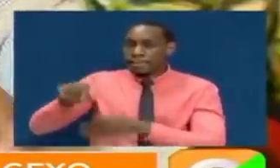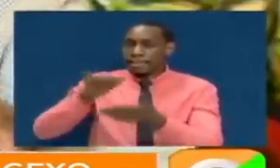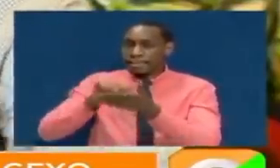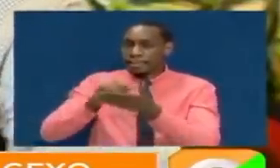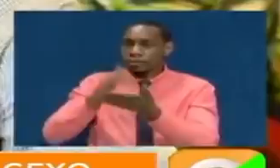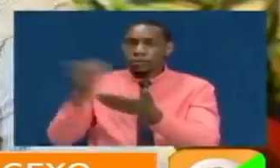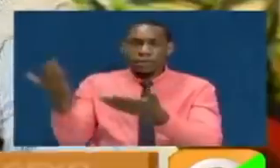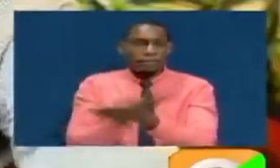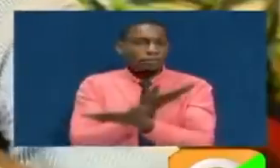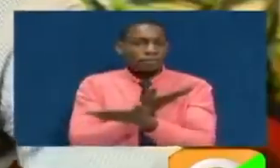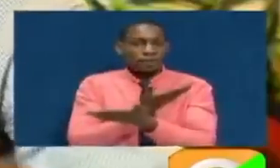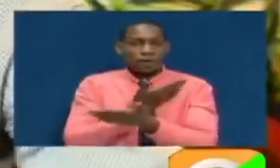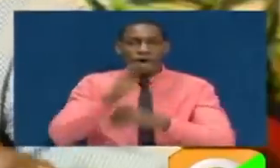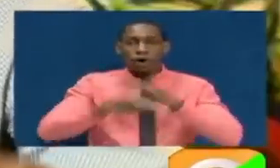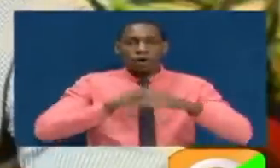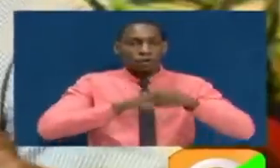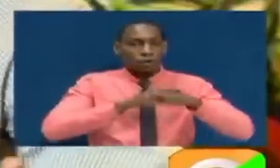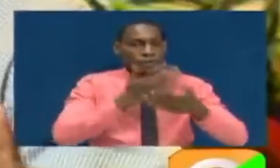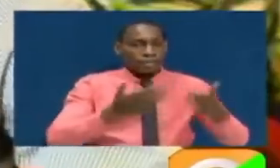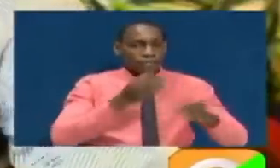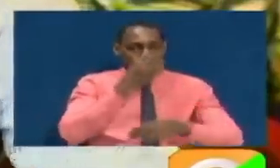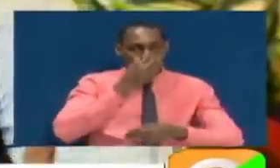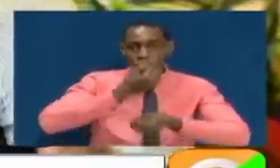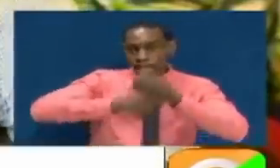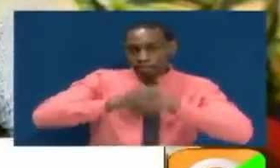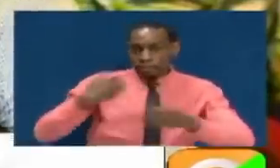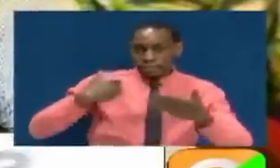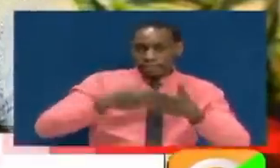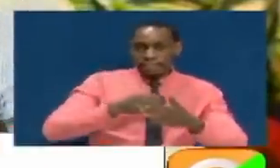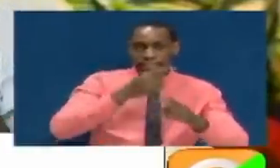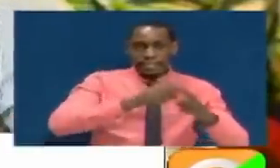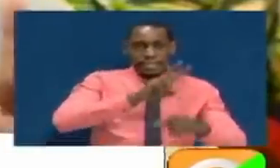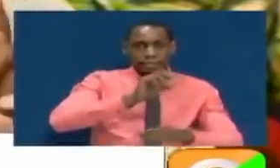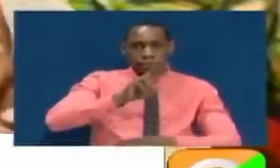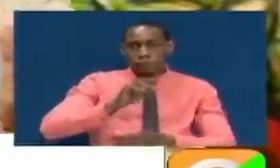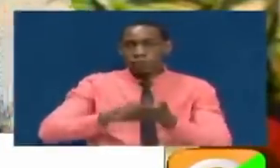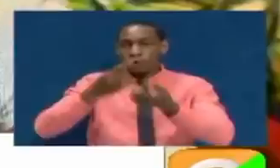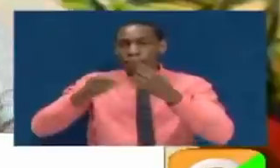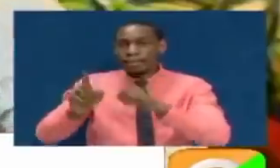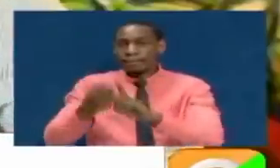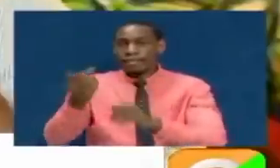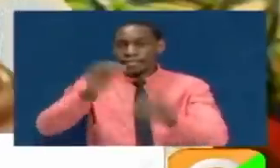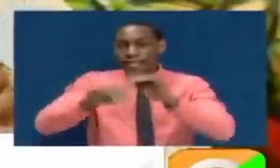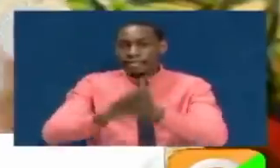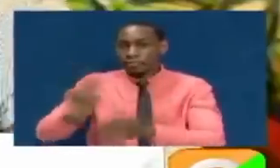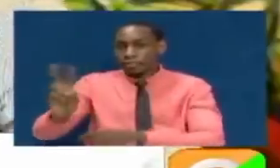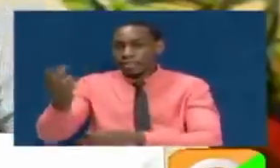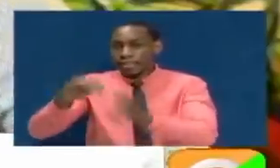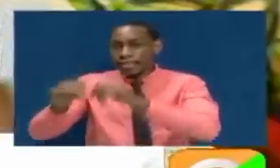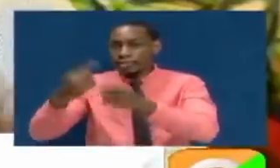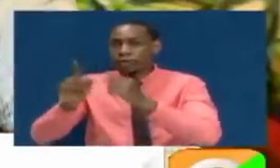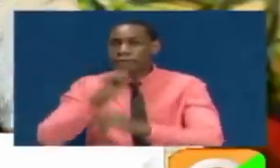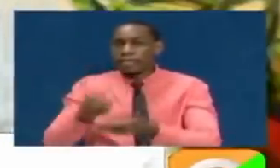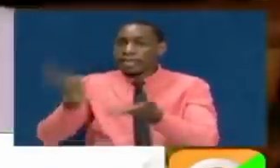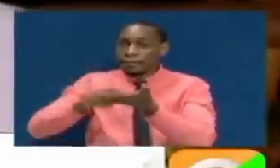that washes away all the good things William Ruto did for him from 2002 to winning the first election to a second election